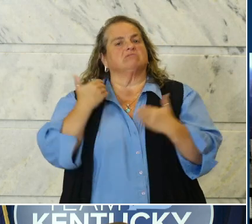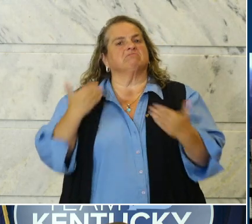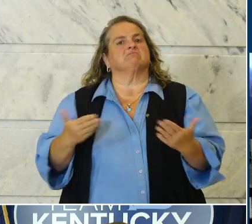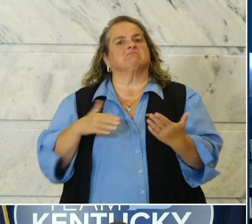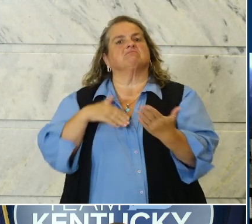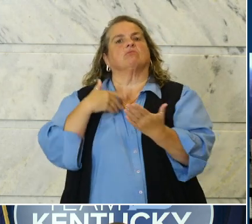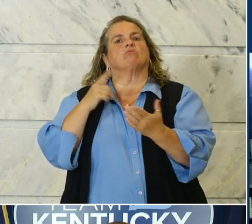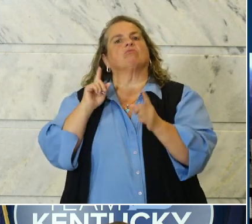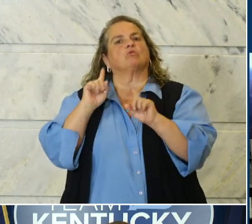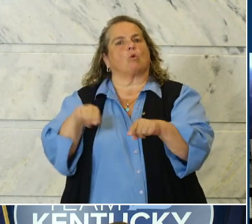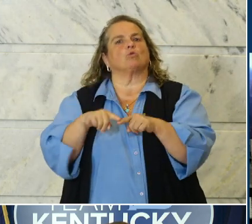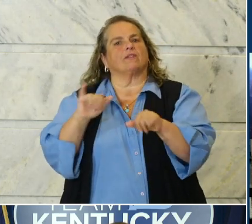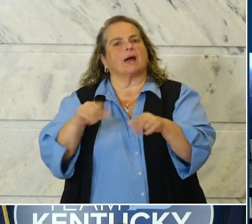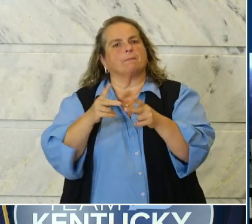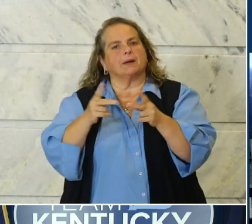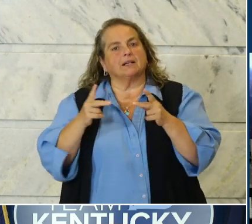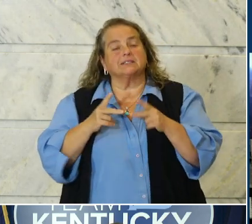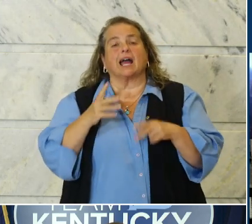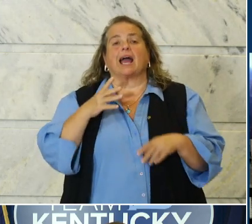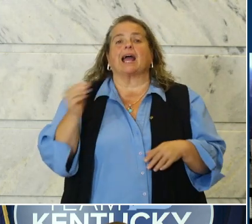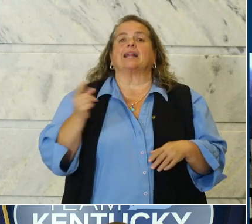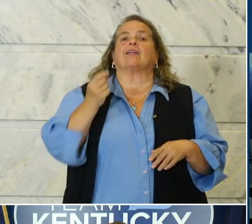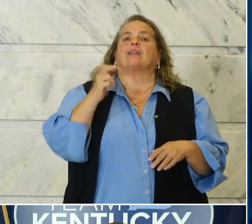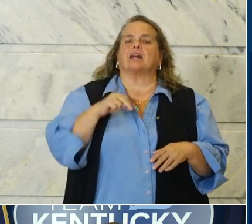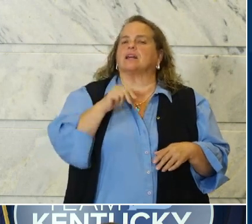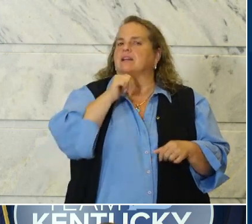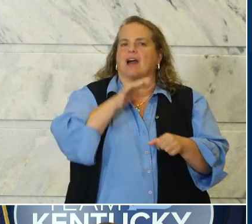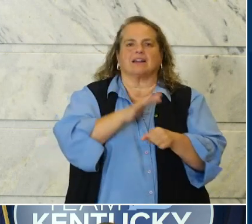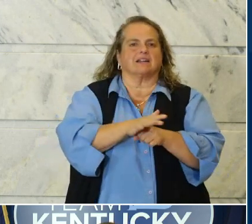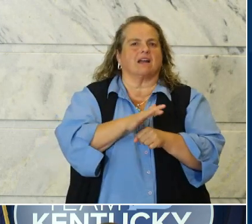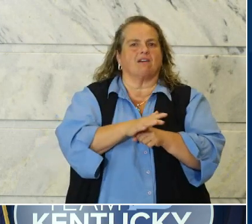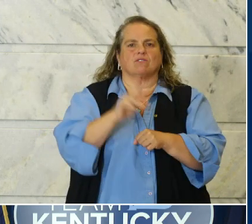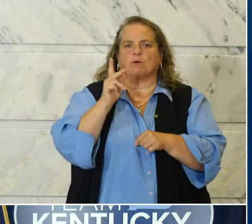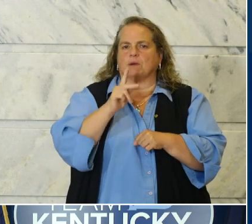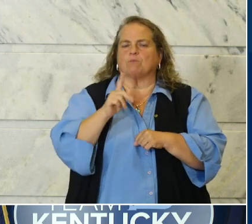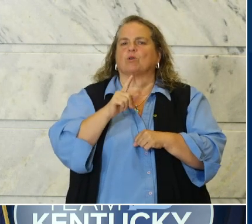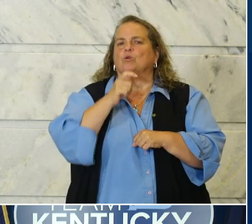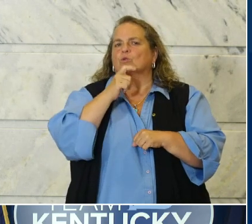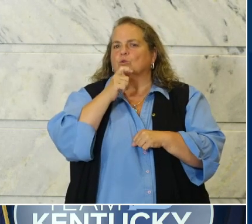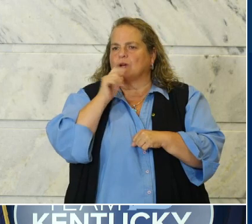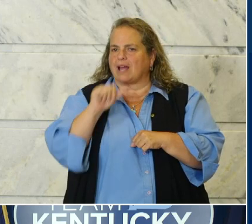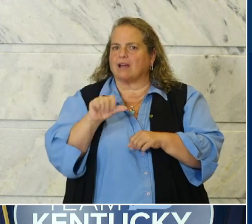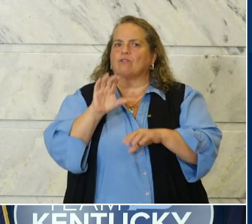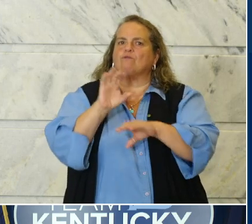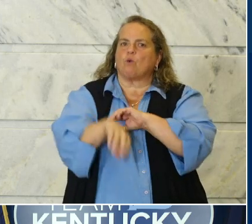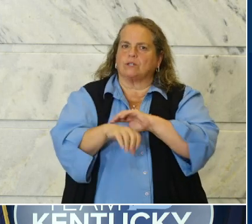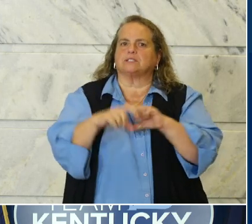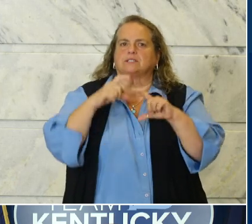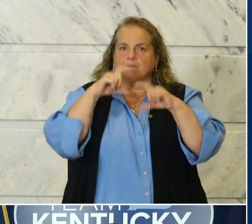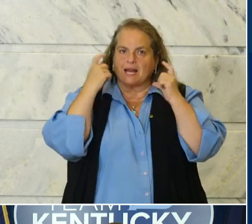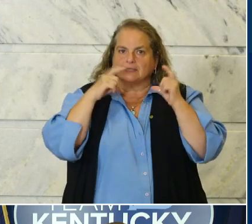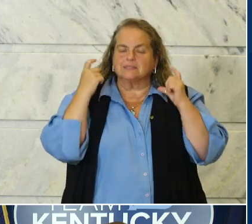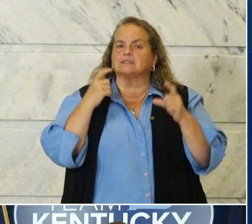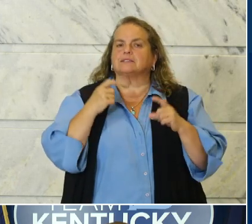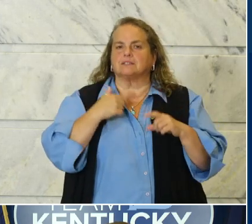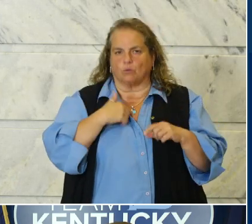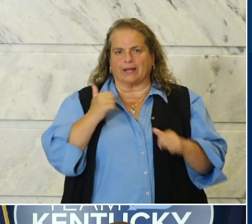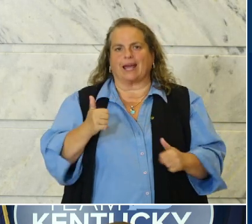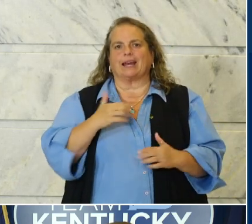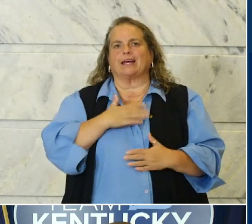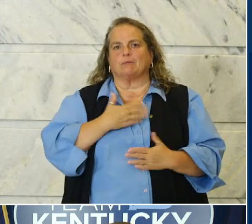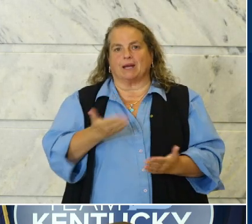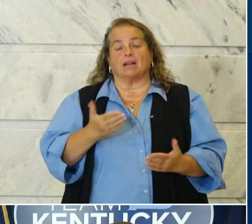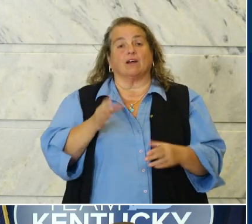anyways. And then there's been not enough enforcement out there. And we can admit to that. Enforcement's obviously a